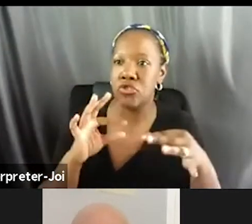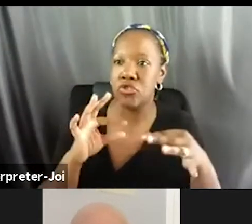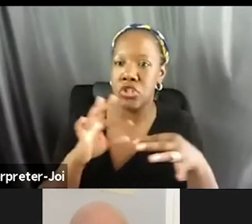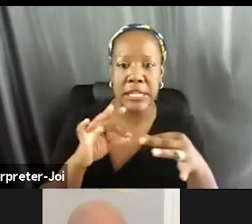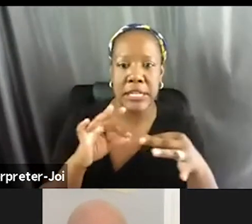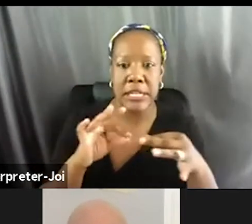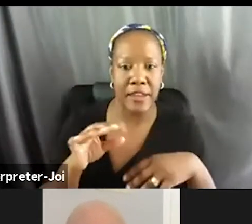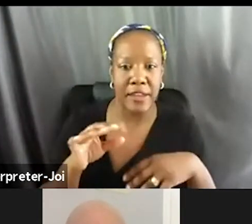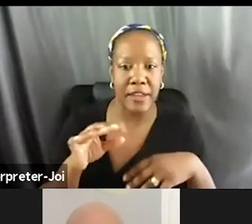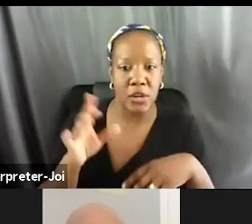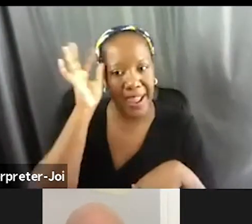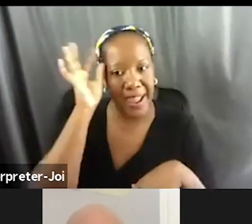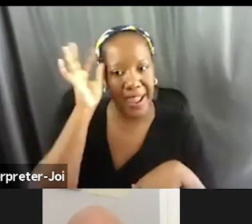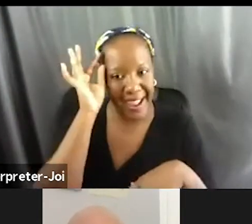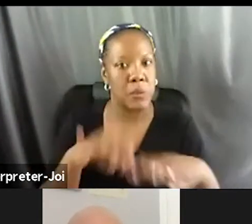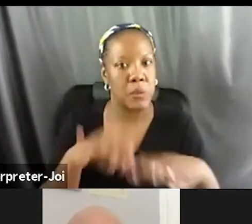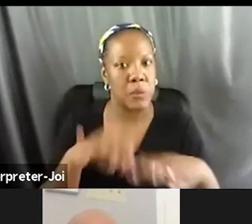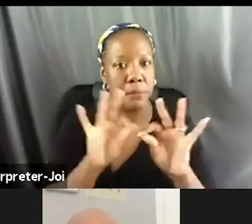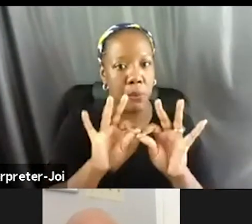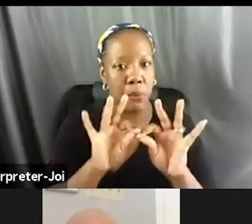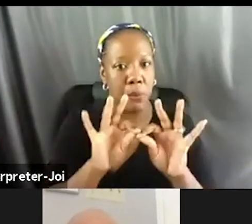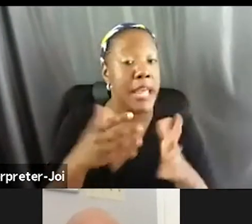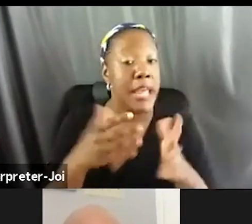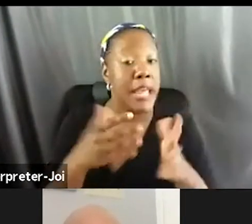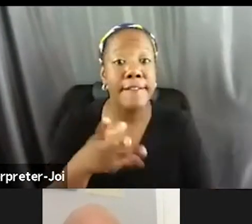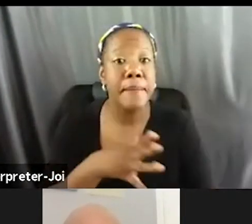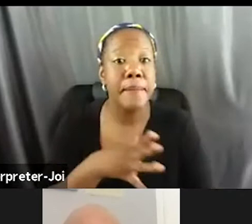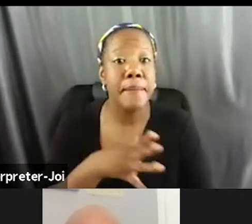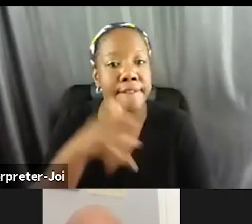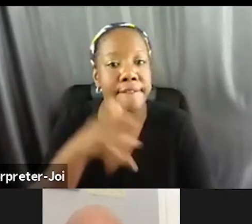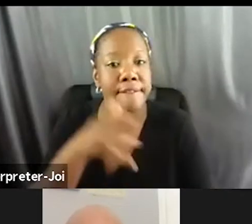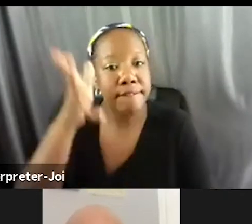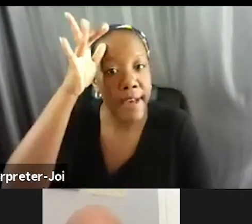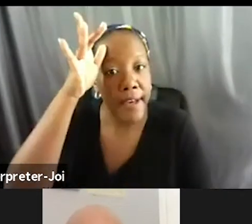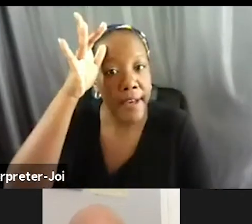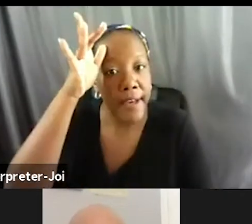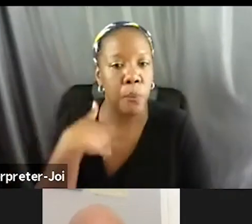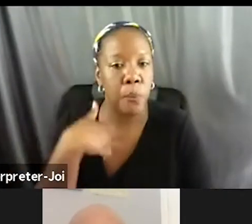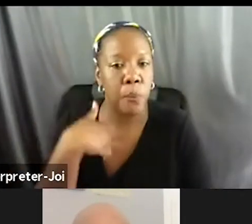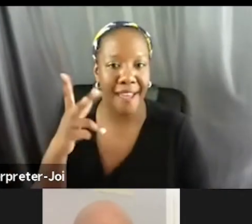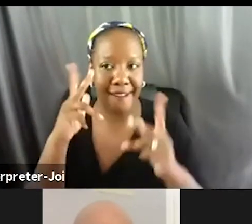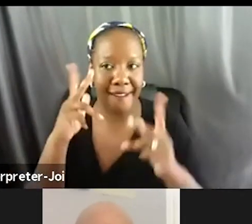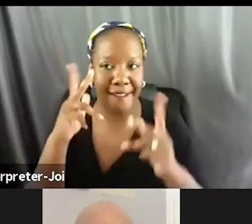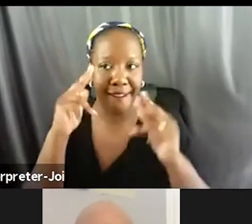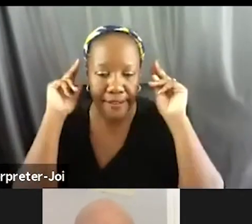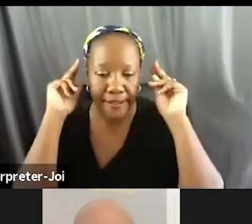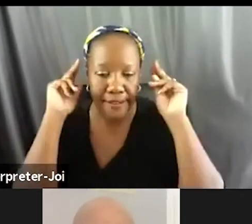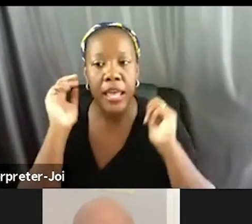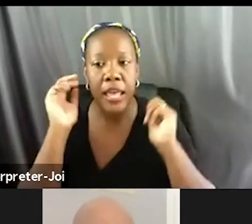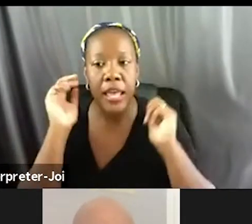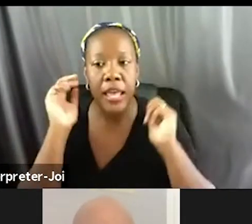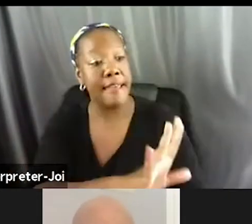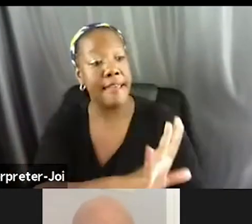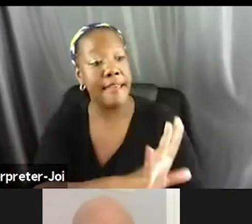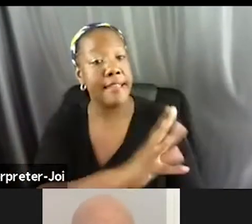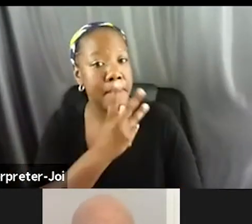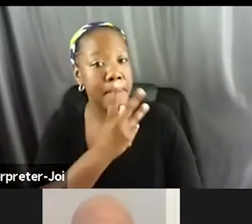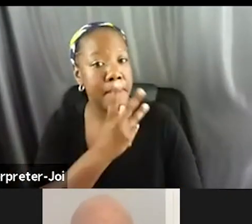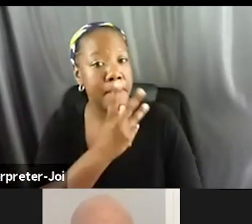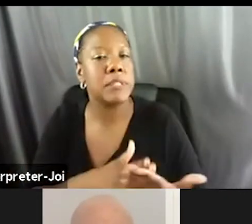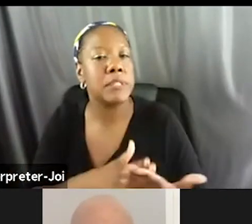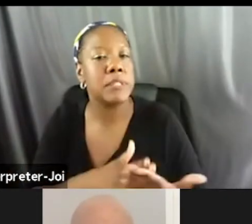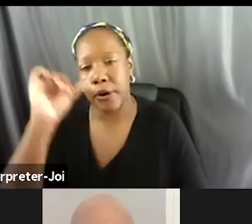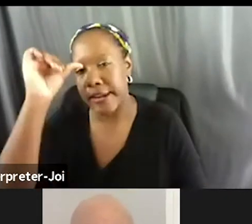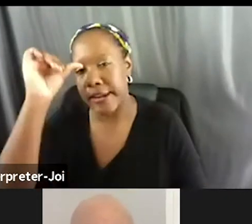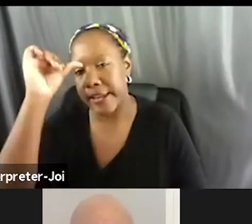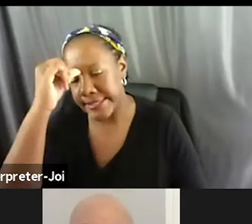big thing. And even my father, when I cut my hair off real short, because he his mother was part Indian, African